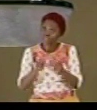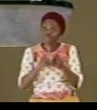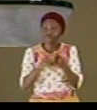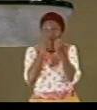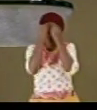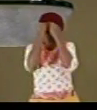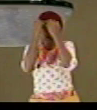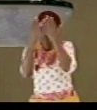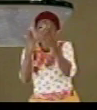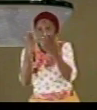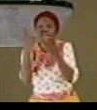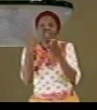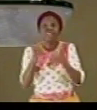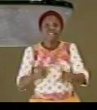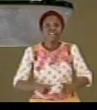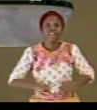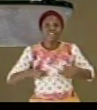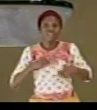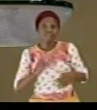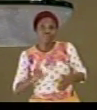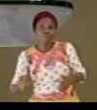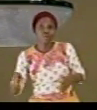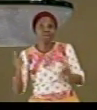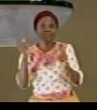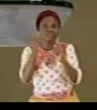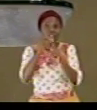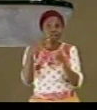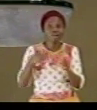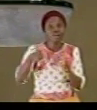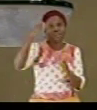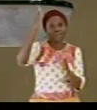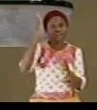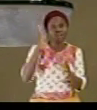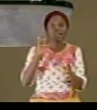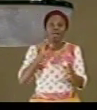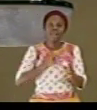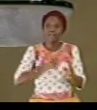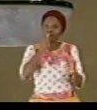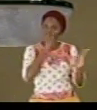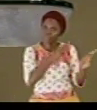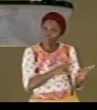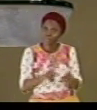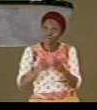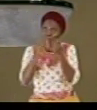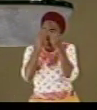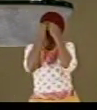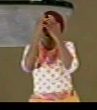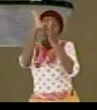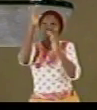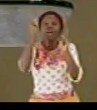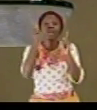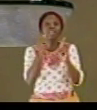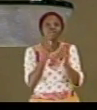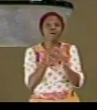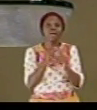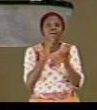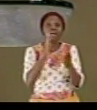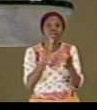ready to obey the living word of God. I am ready to obey